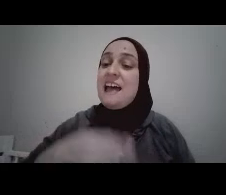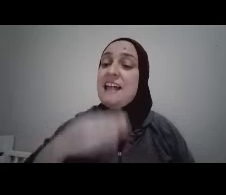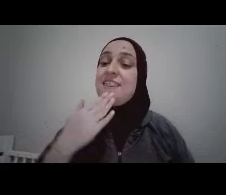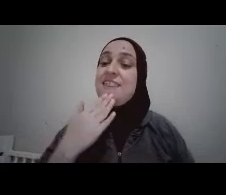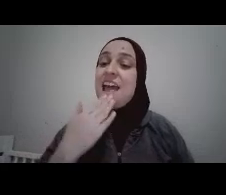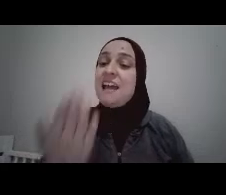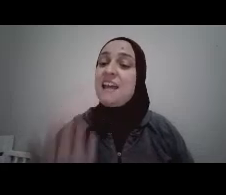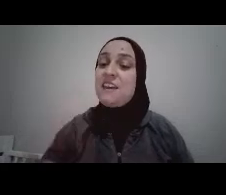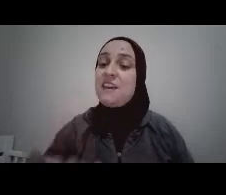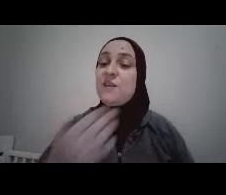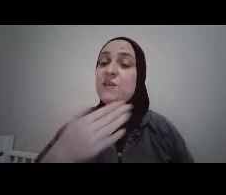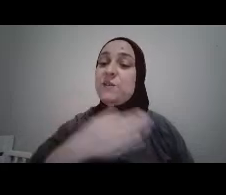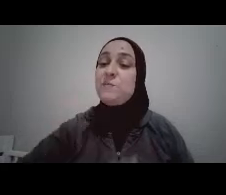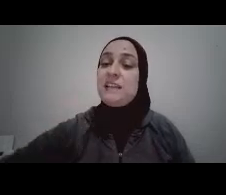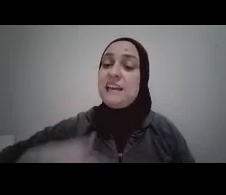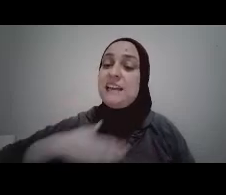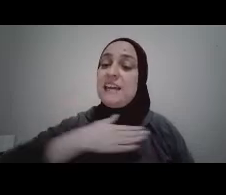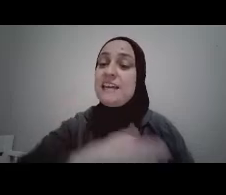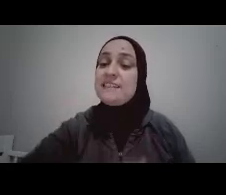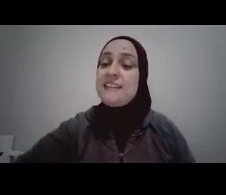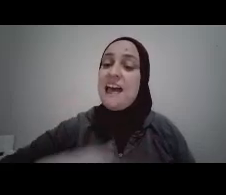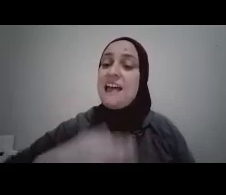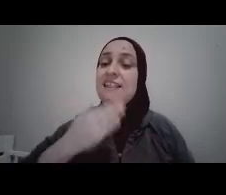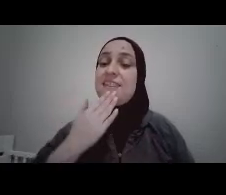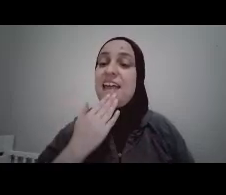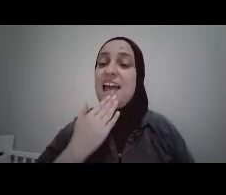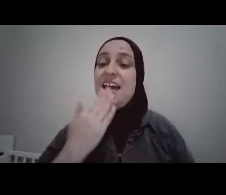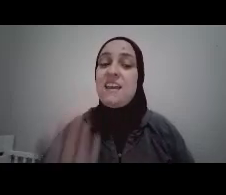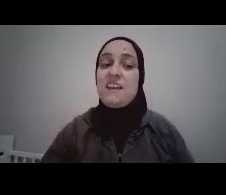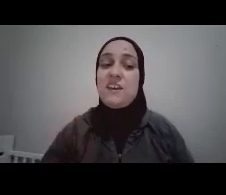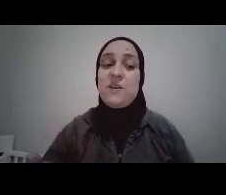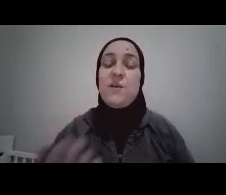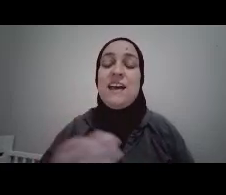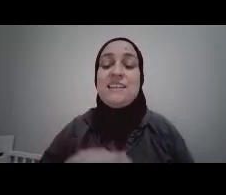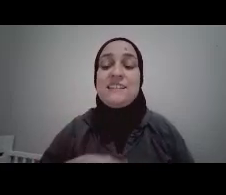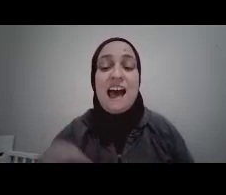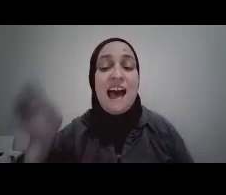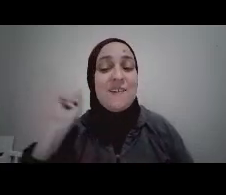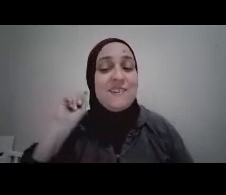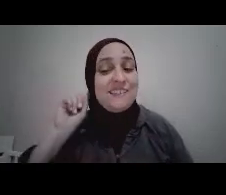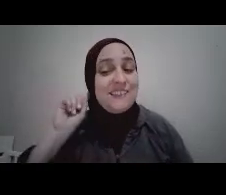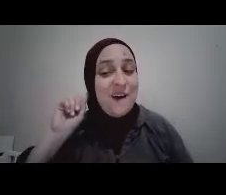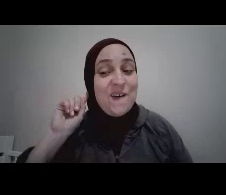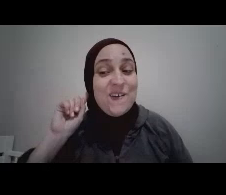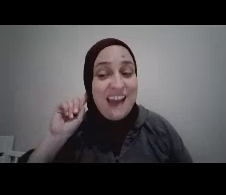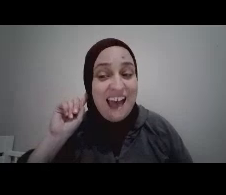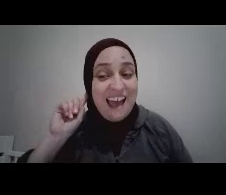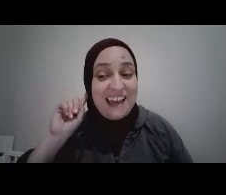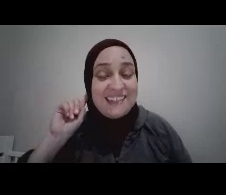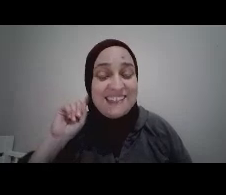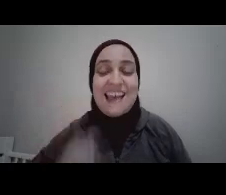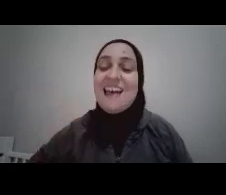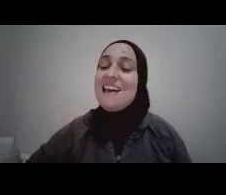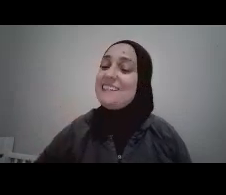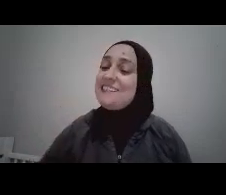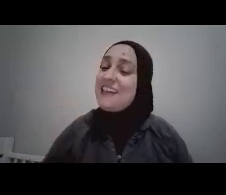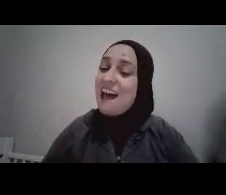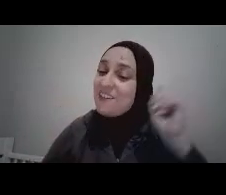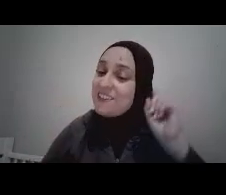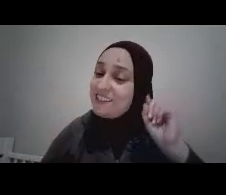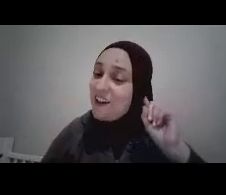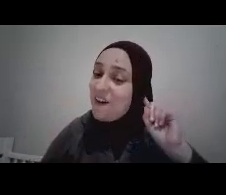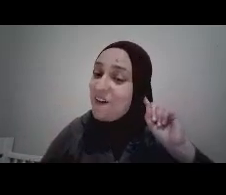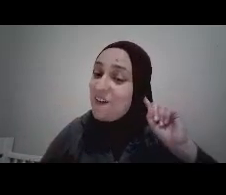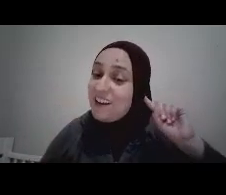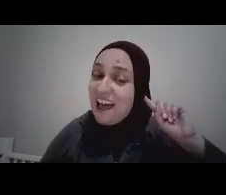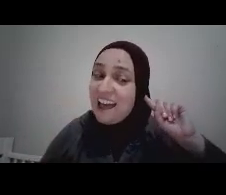Please and thank you, please and thank you. Sounds so nice,